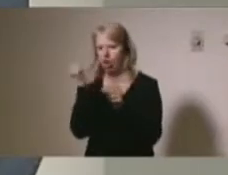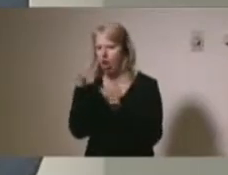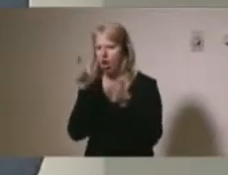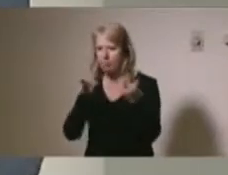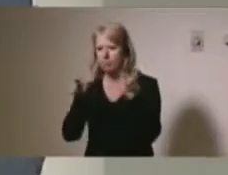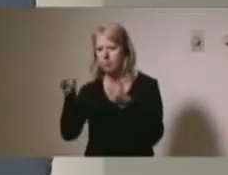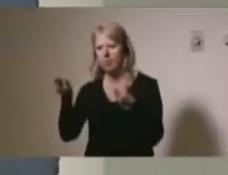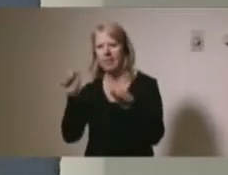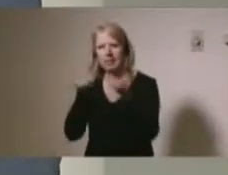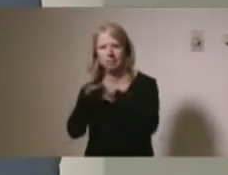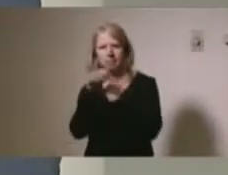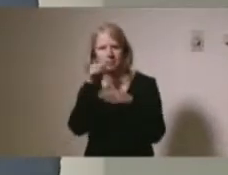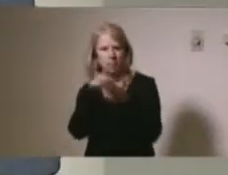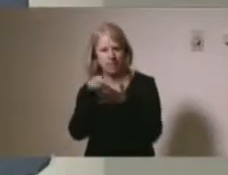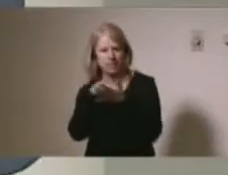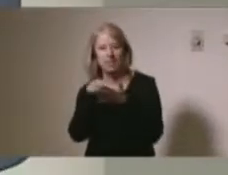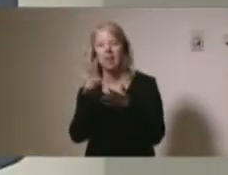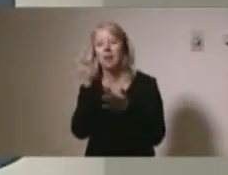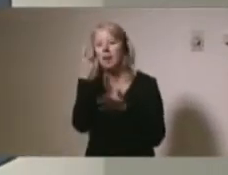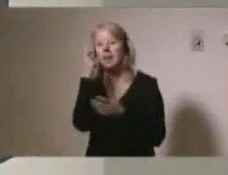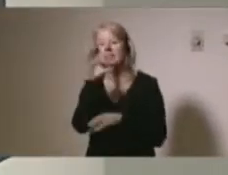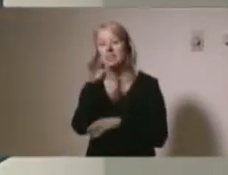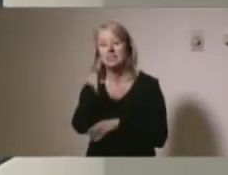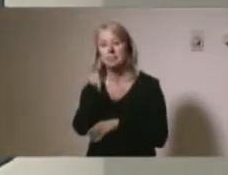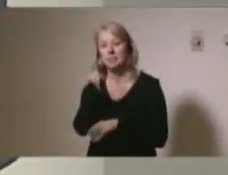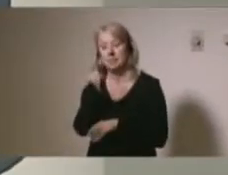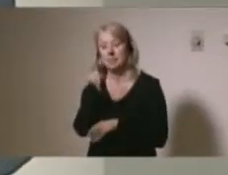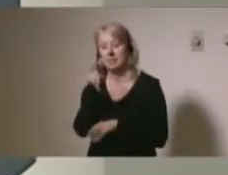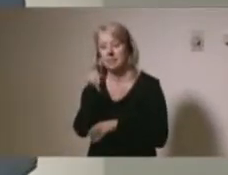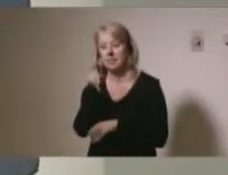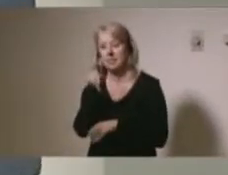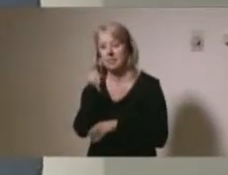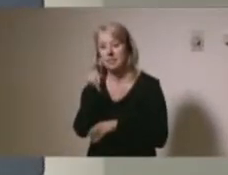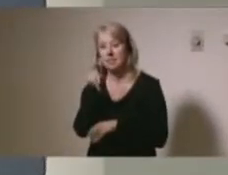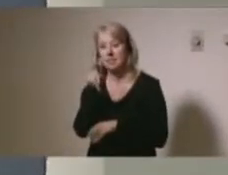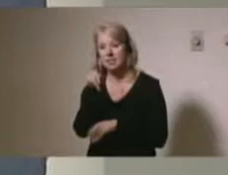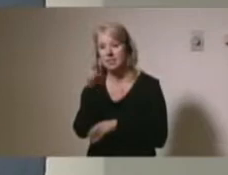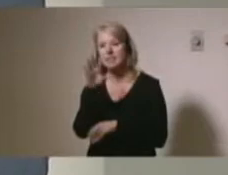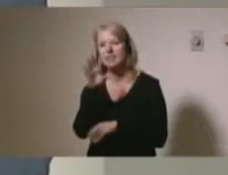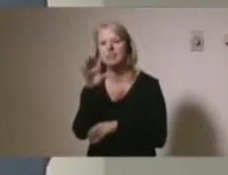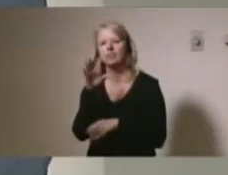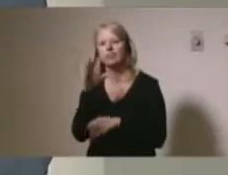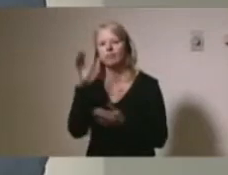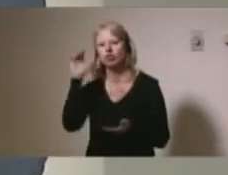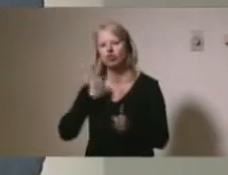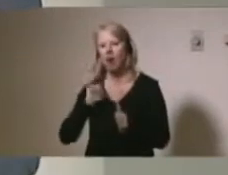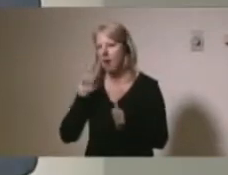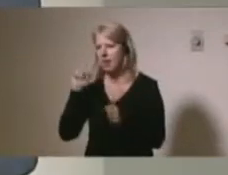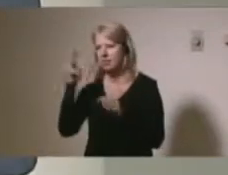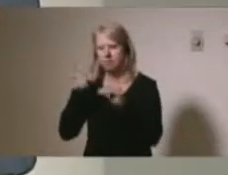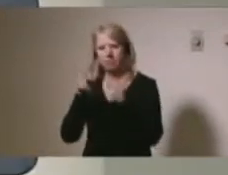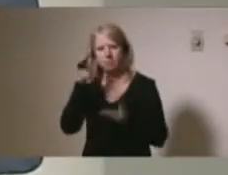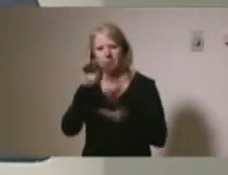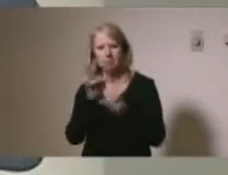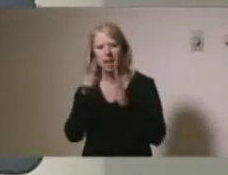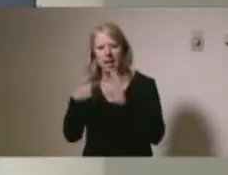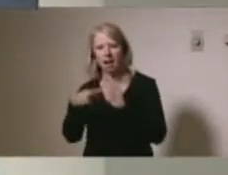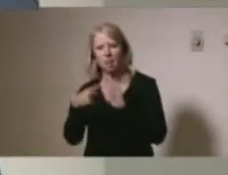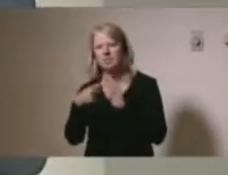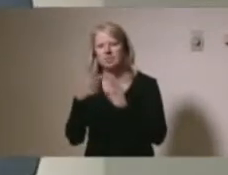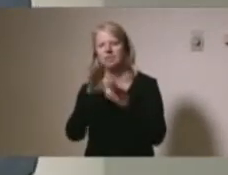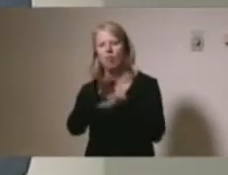because CPC is trying to reduce the hours to force citizens and customers to go to